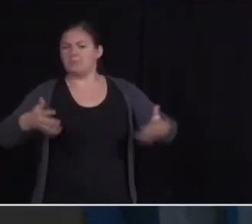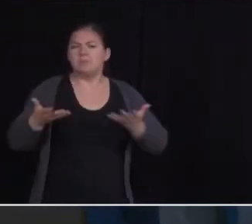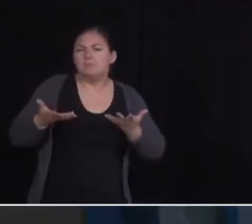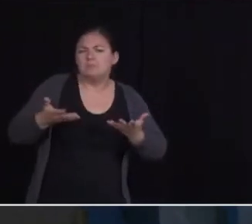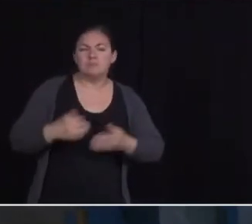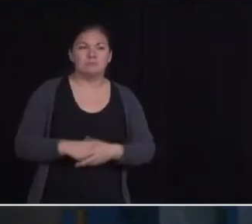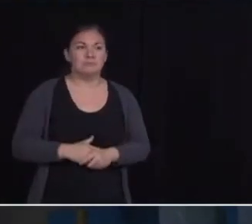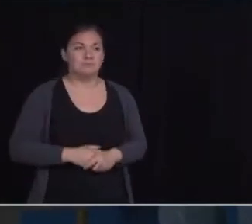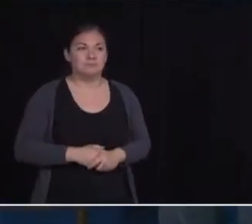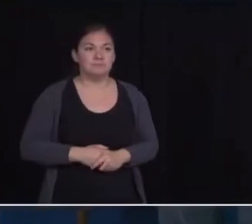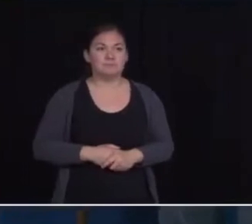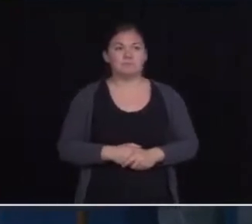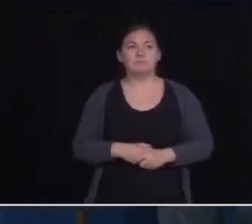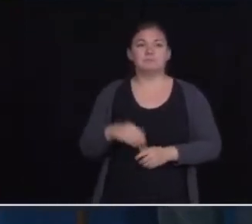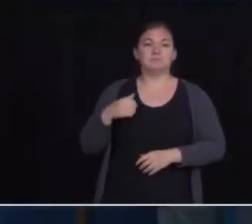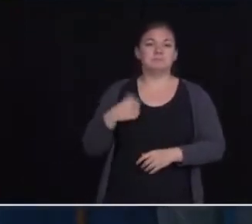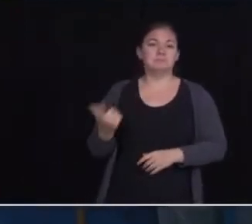Williams.